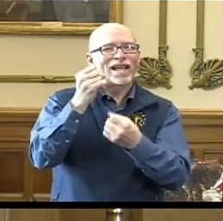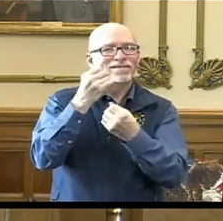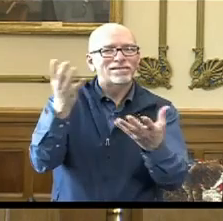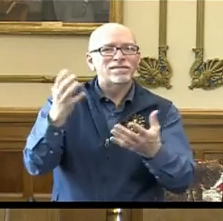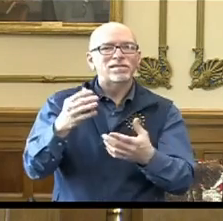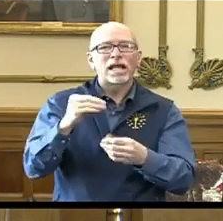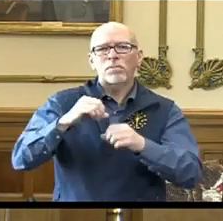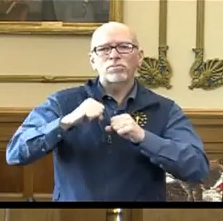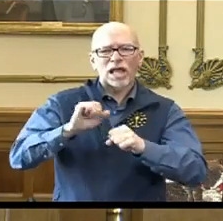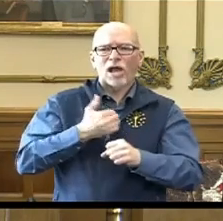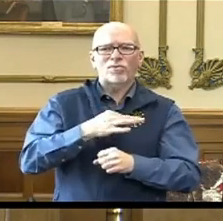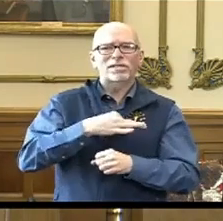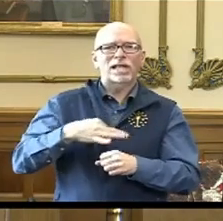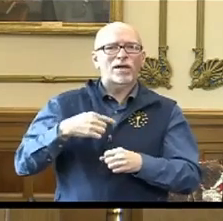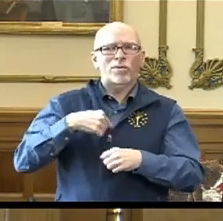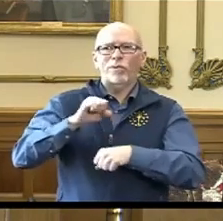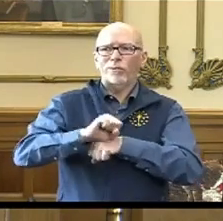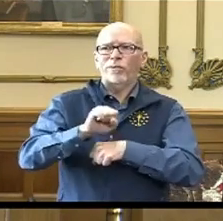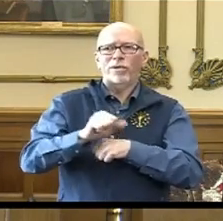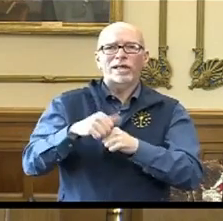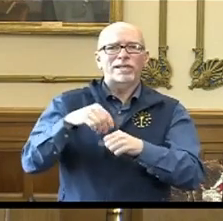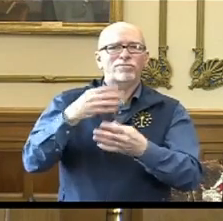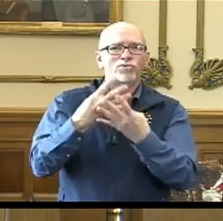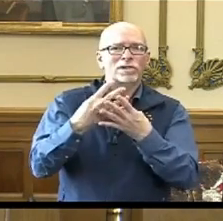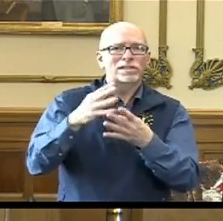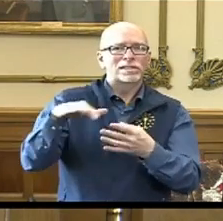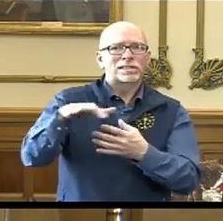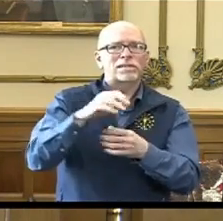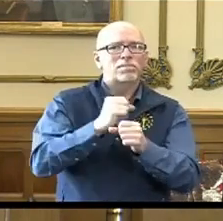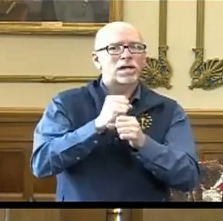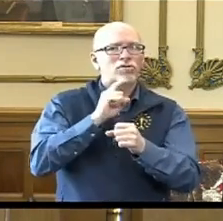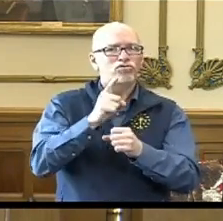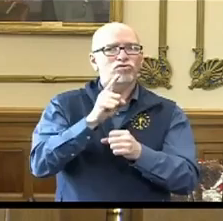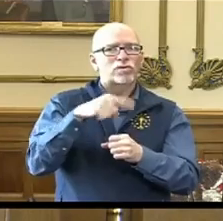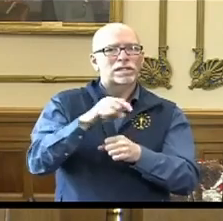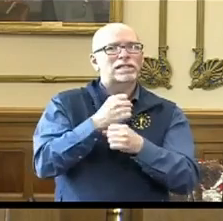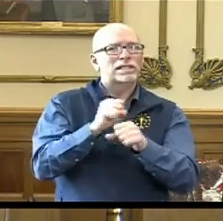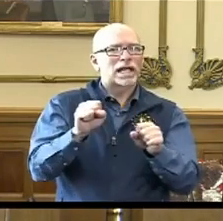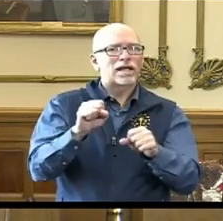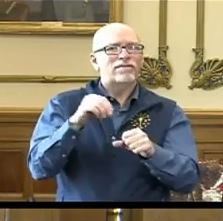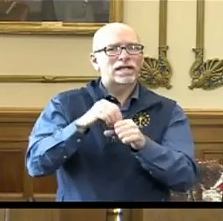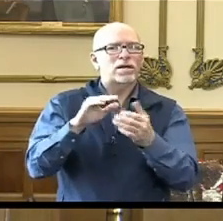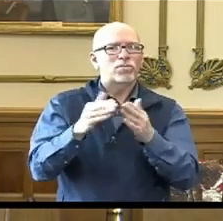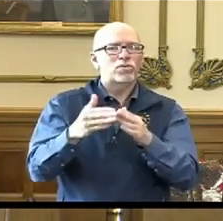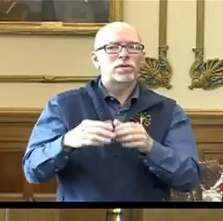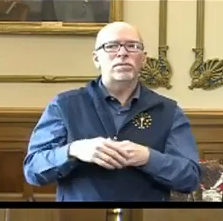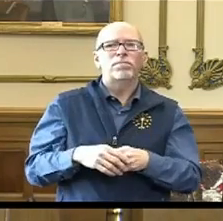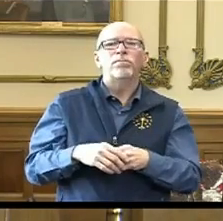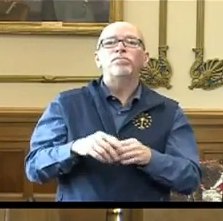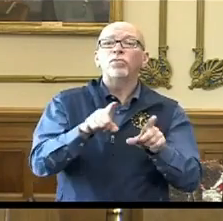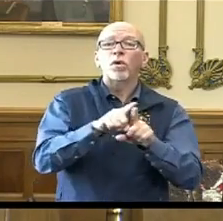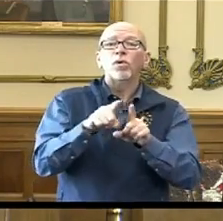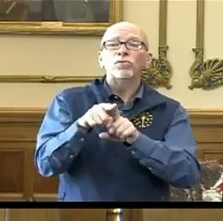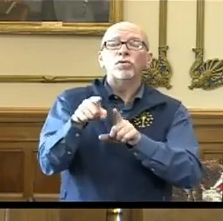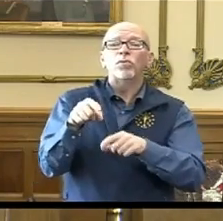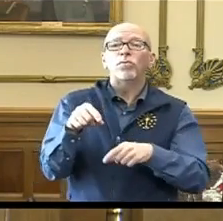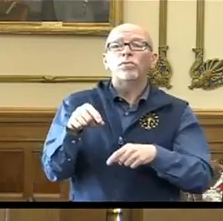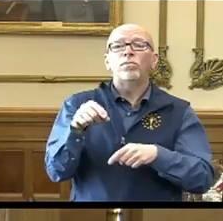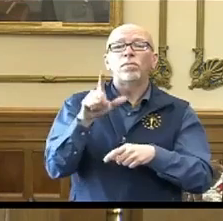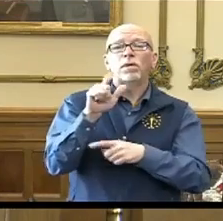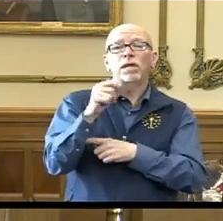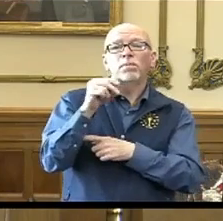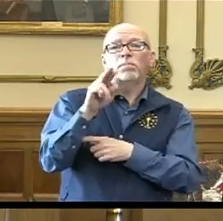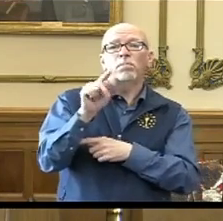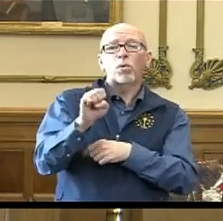our staff who are working the front lines in these prisons to make sure that they are safe in the community. Additionally, the